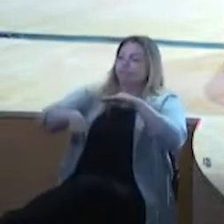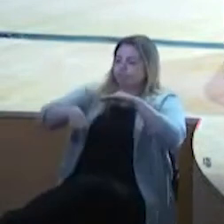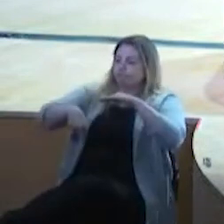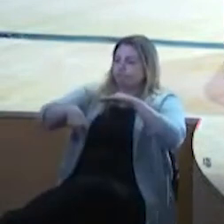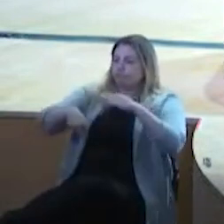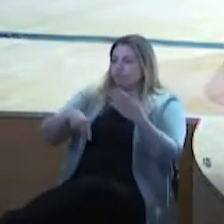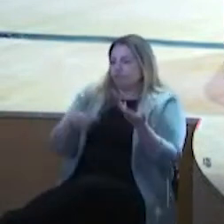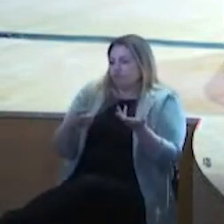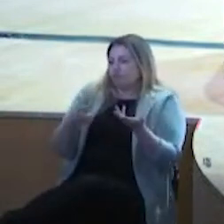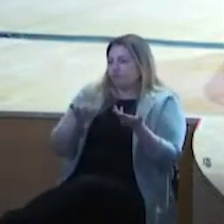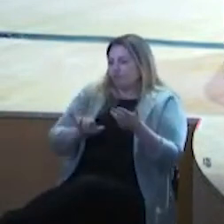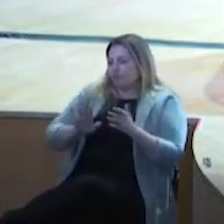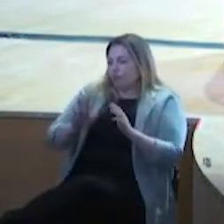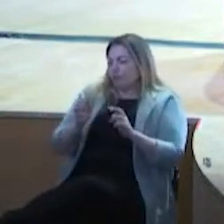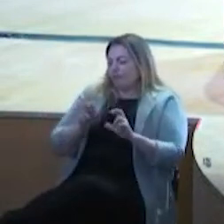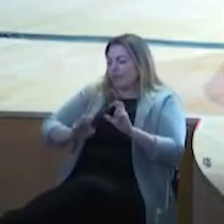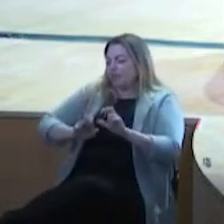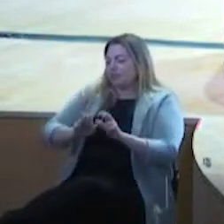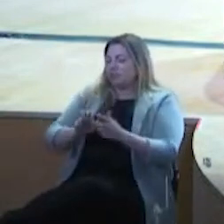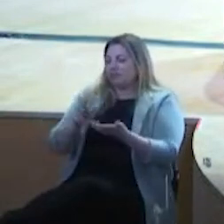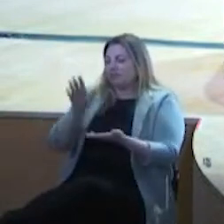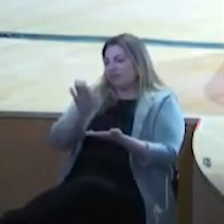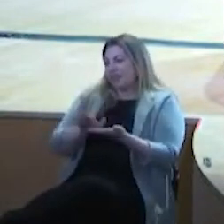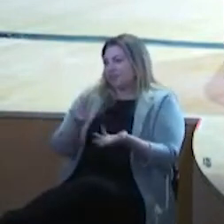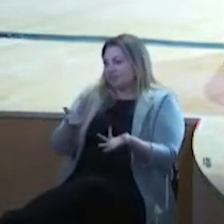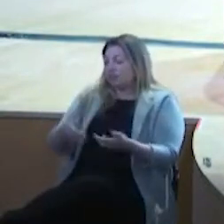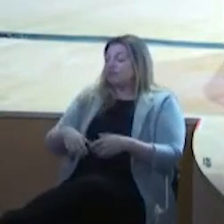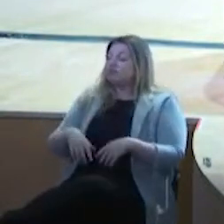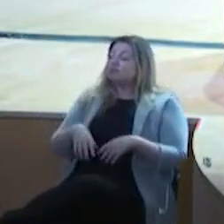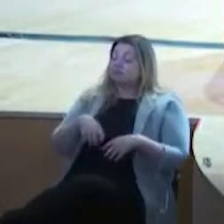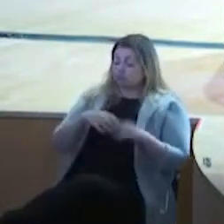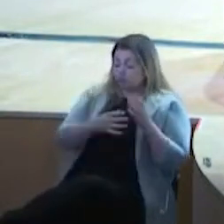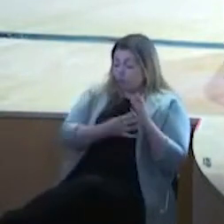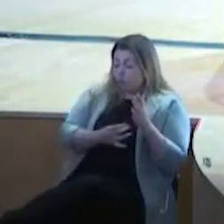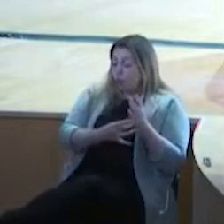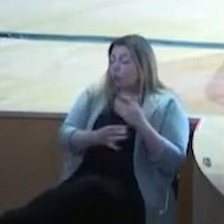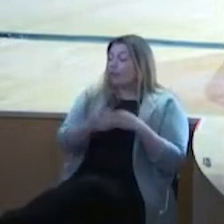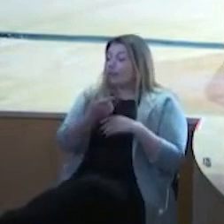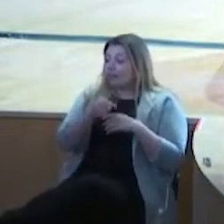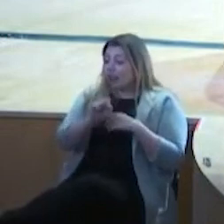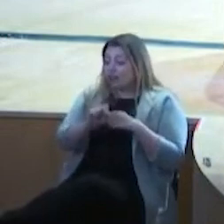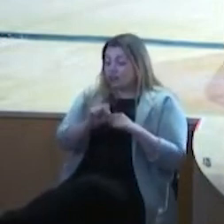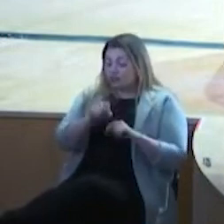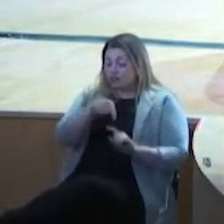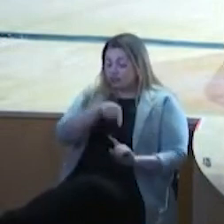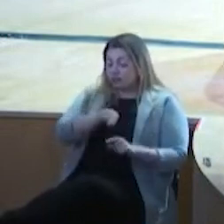So one thing that we've seen is that the oil and gas industry has